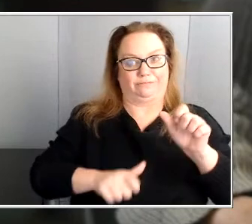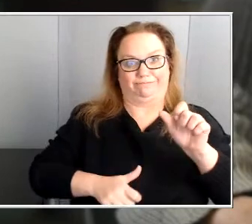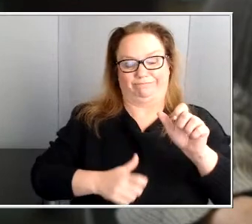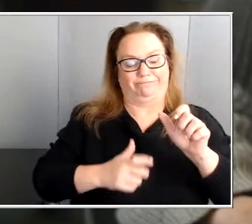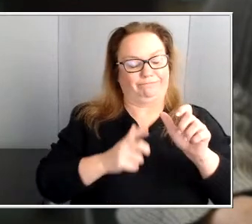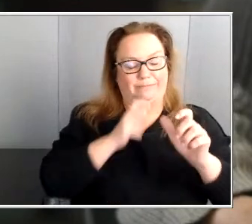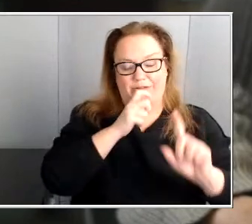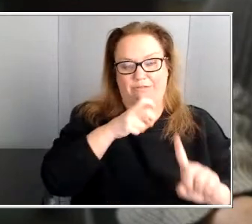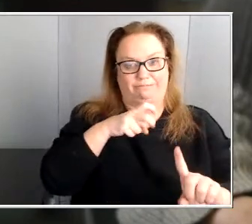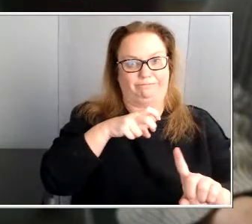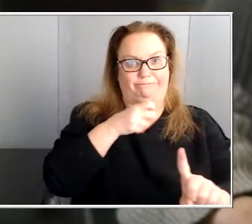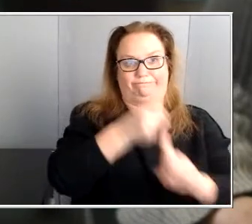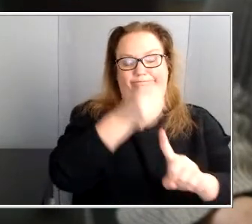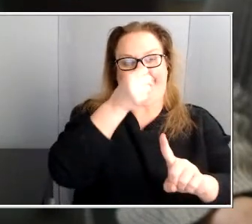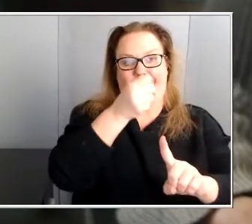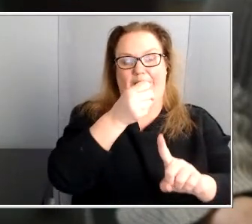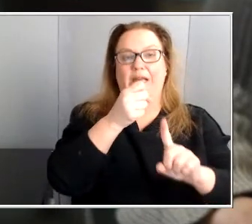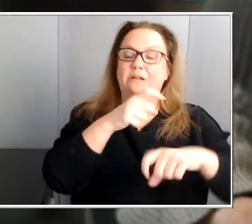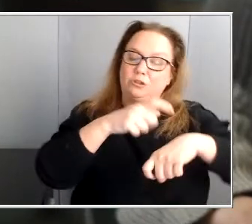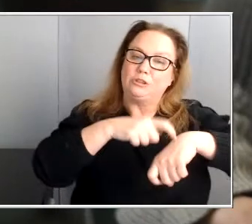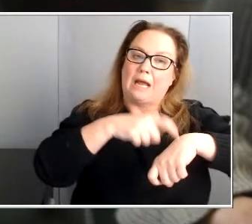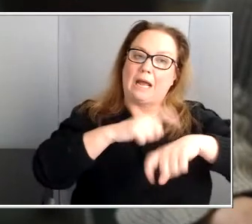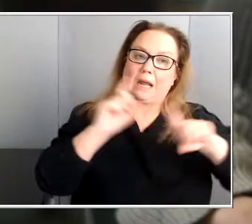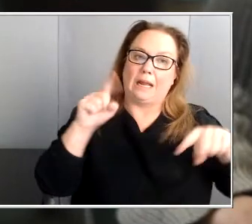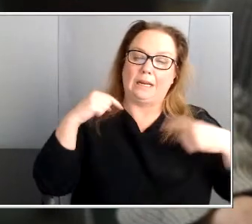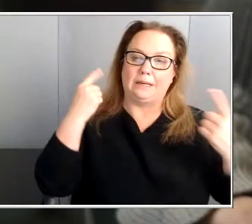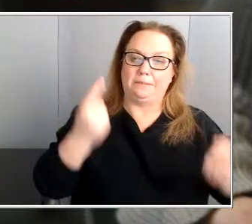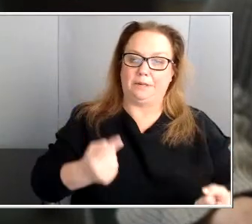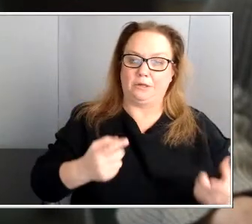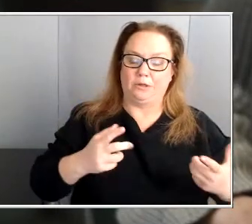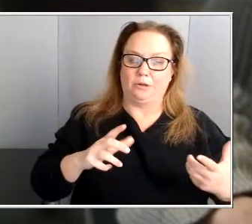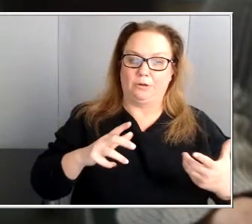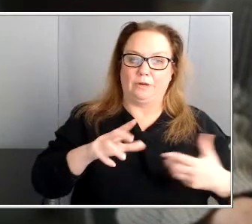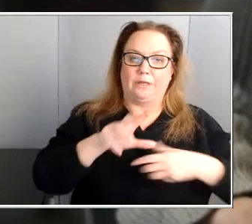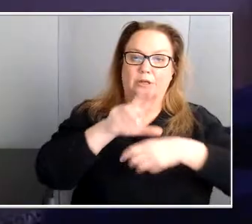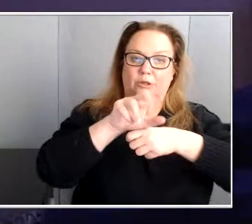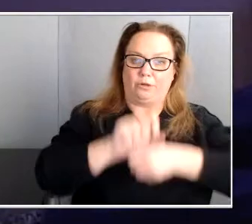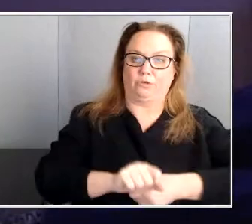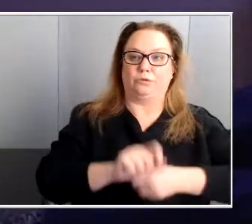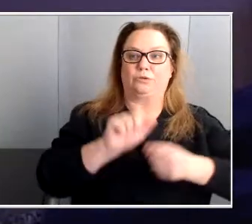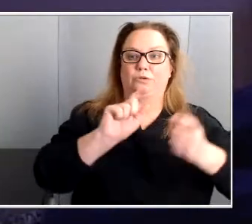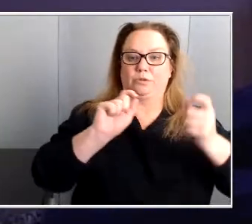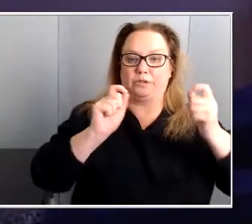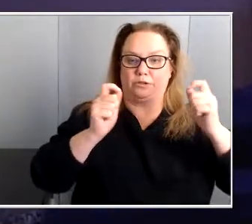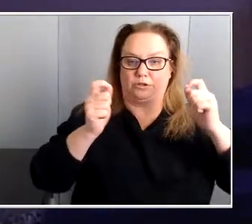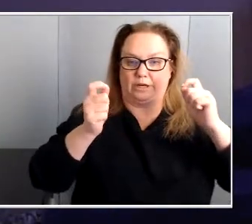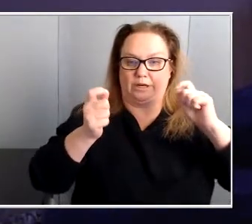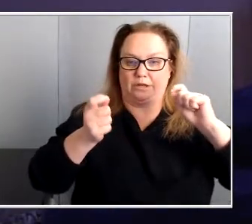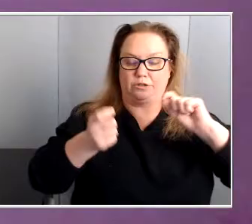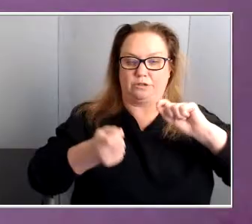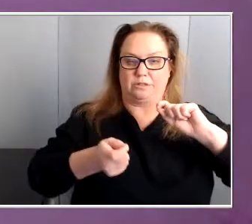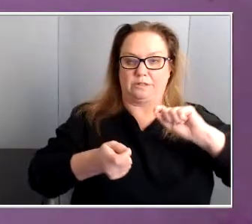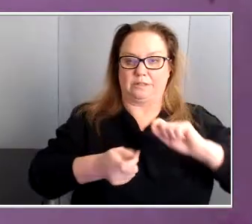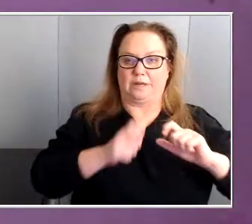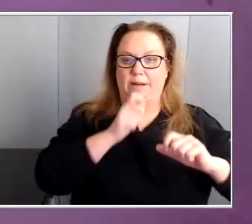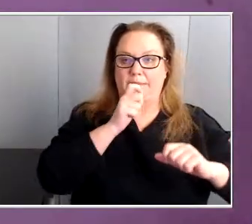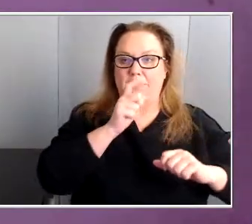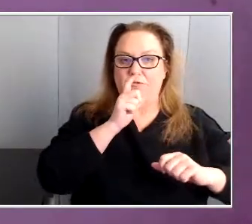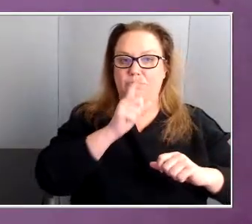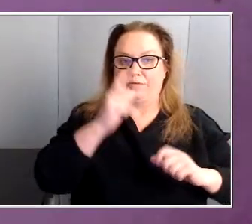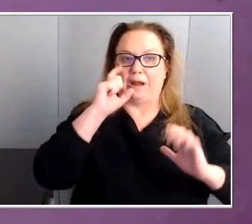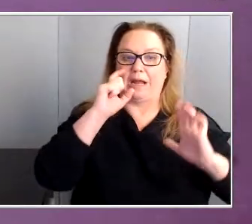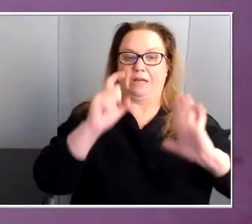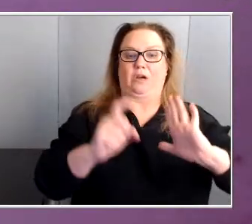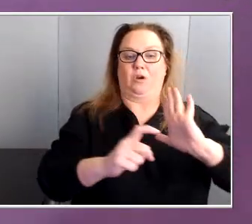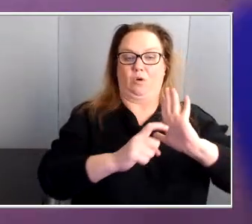over time, and I think you kind of adapt to the changes. So I don't know that I actually noticed that I was